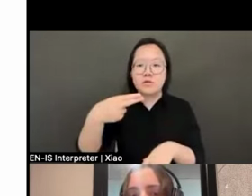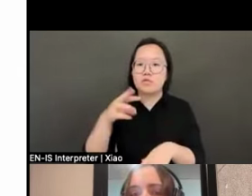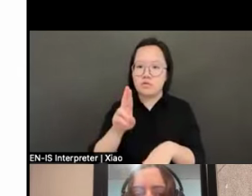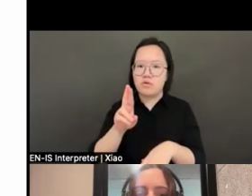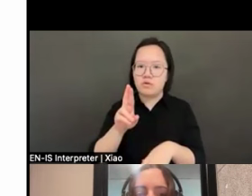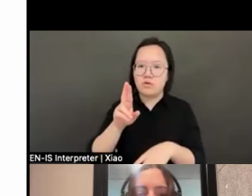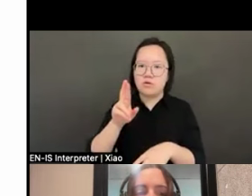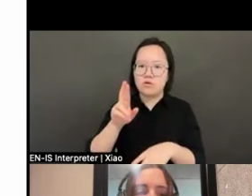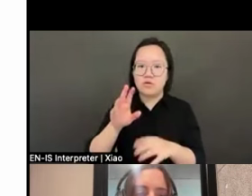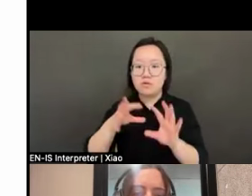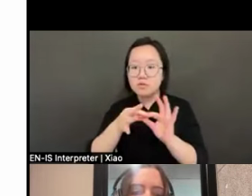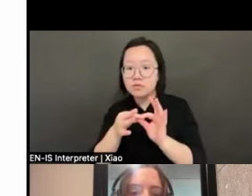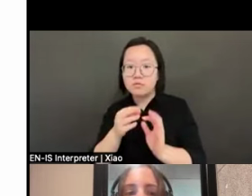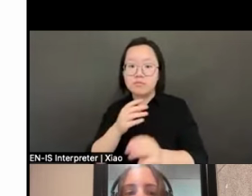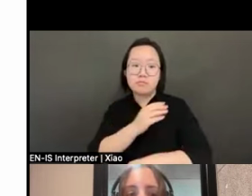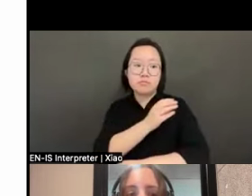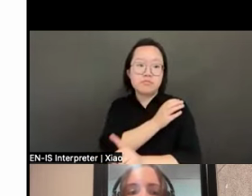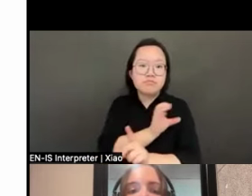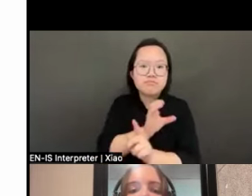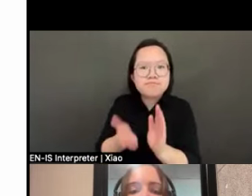and travels, which I'll explain.